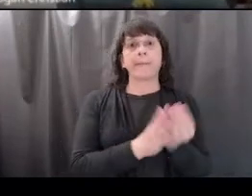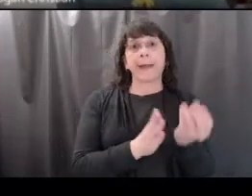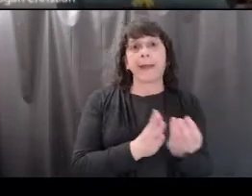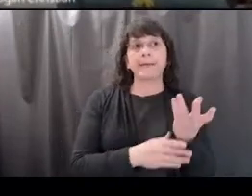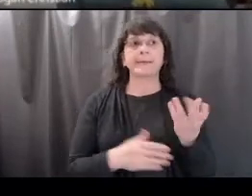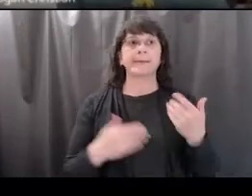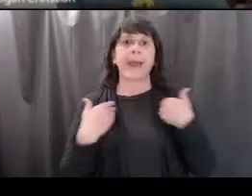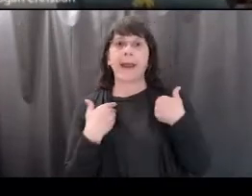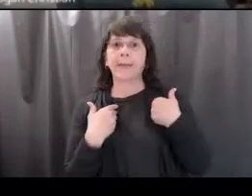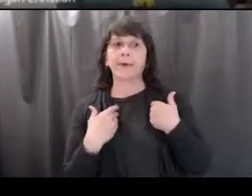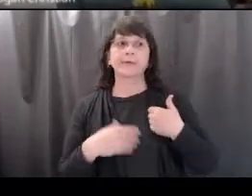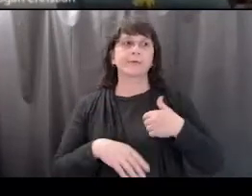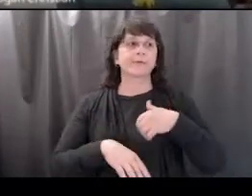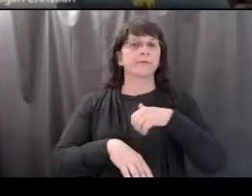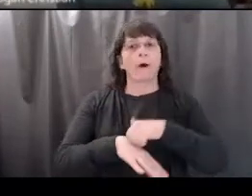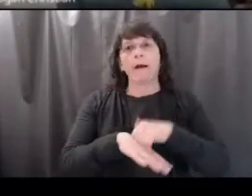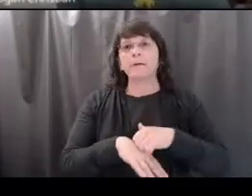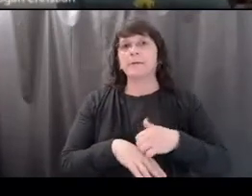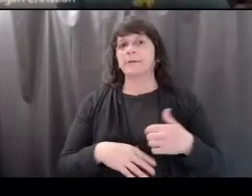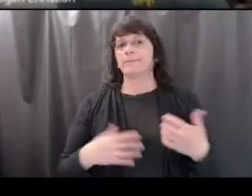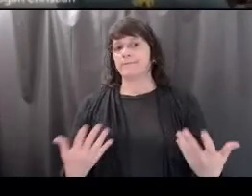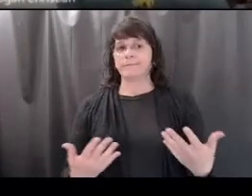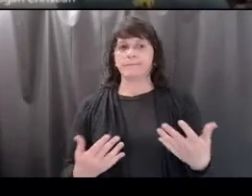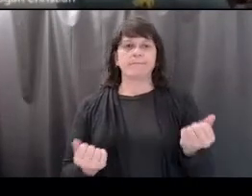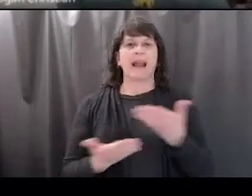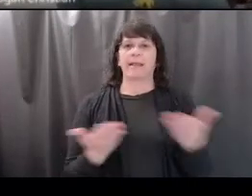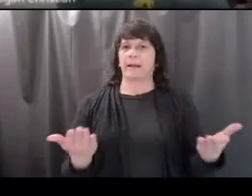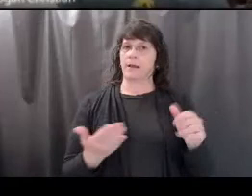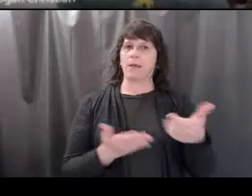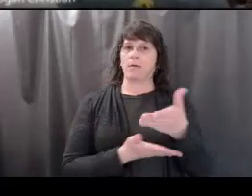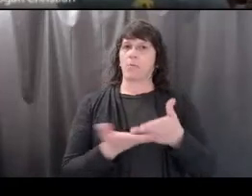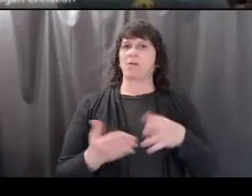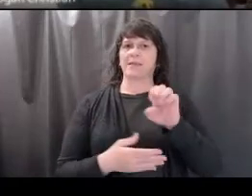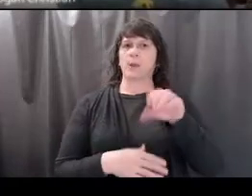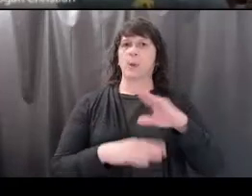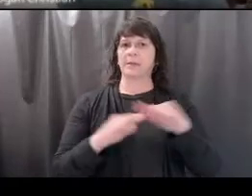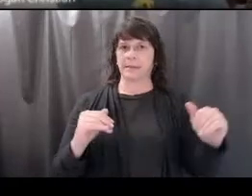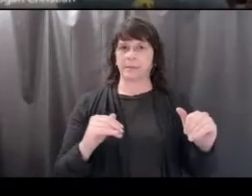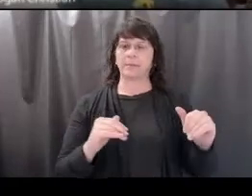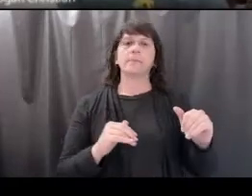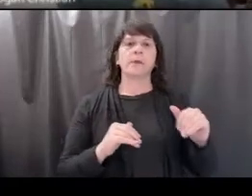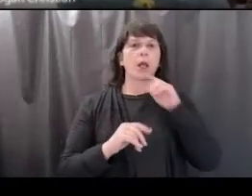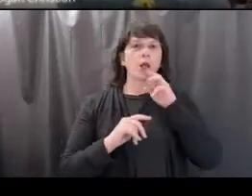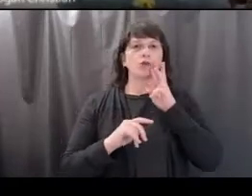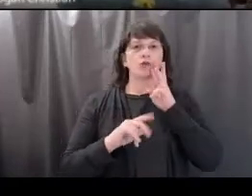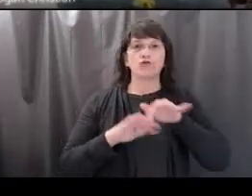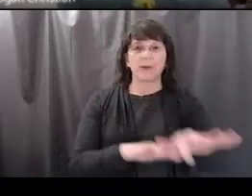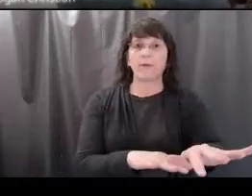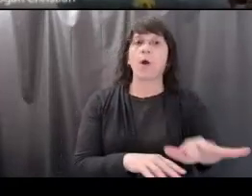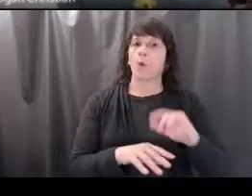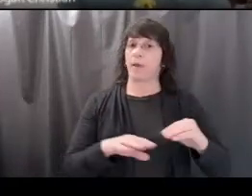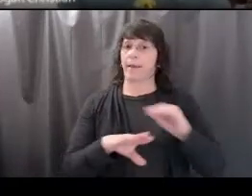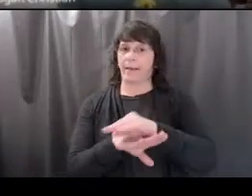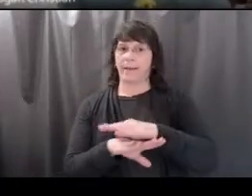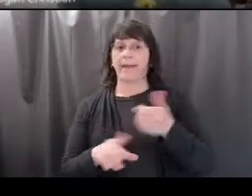plants, animals, rocks. There's lots of other components of an ecosystem that are impacted by streamflow. And then how